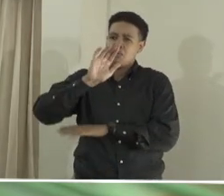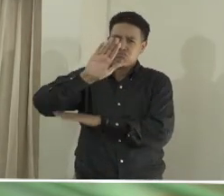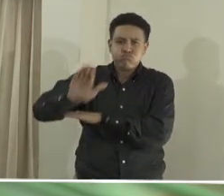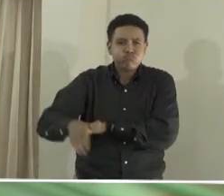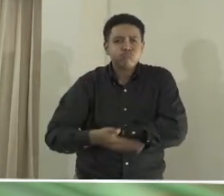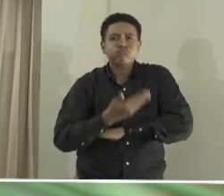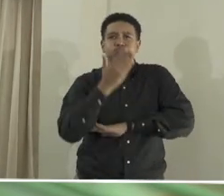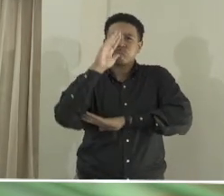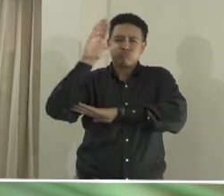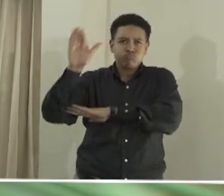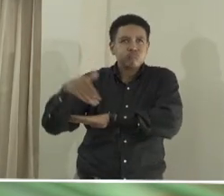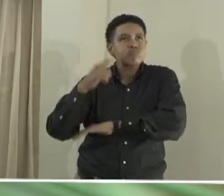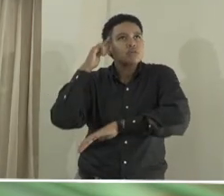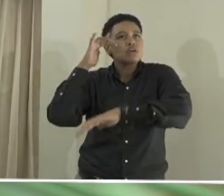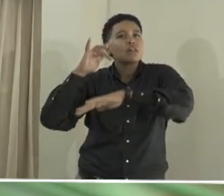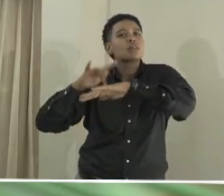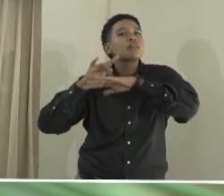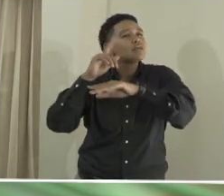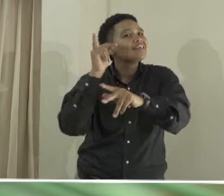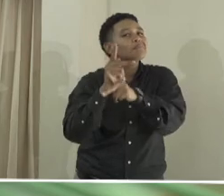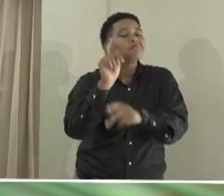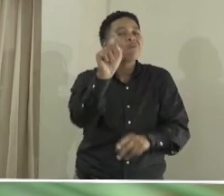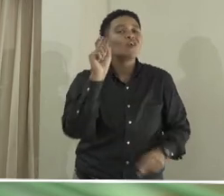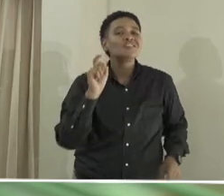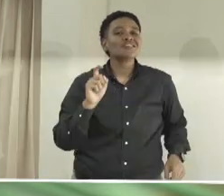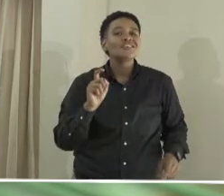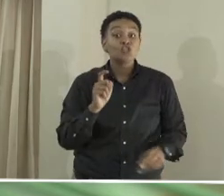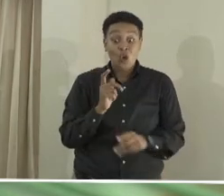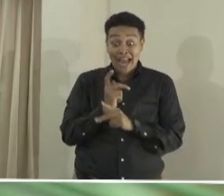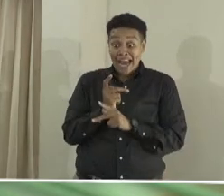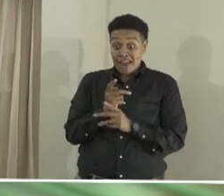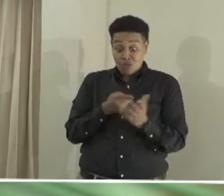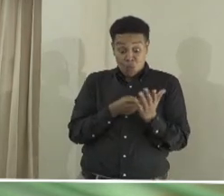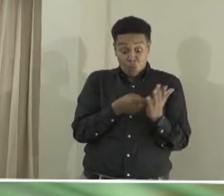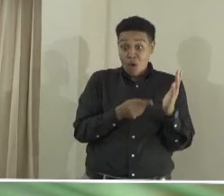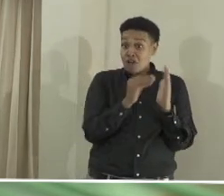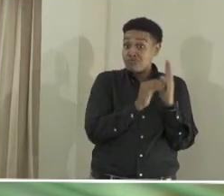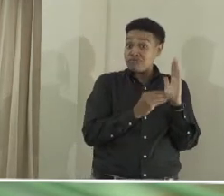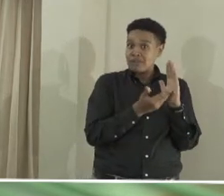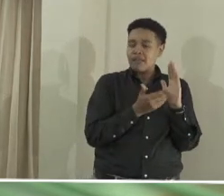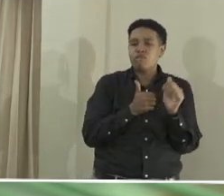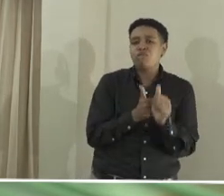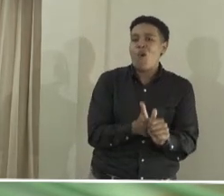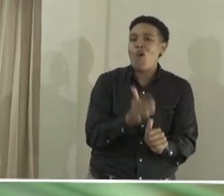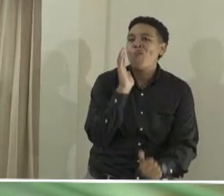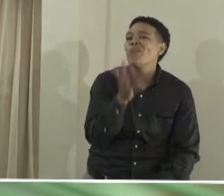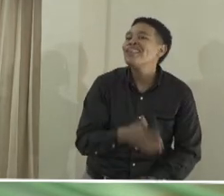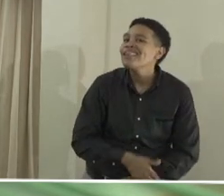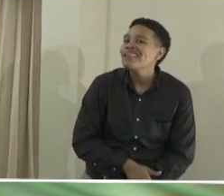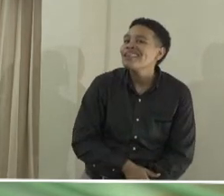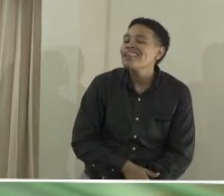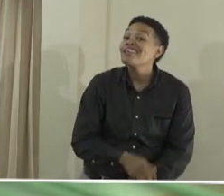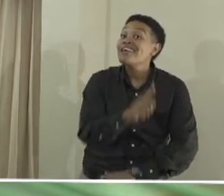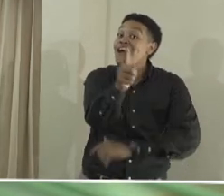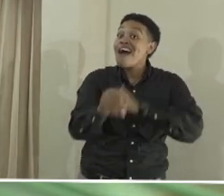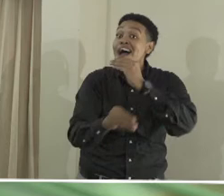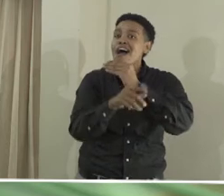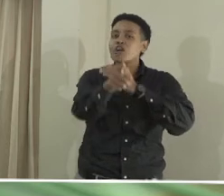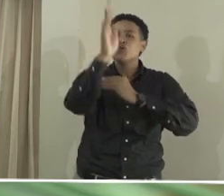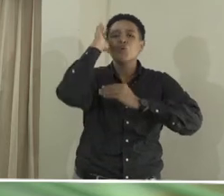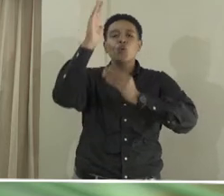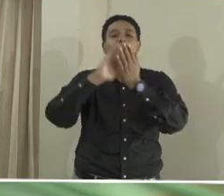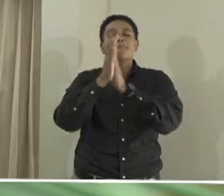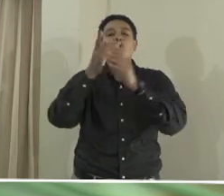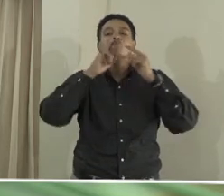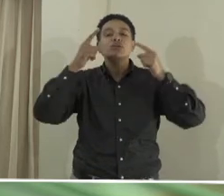so that you may be careful to do everything written in it. Then you will be